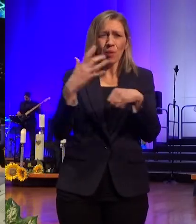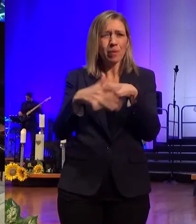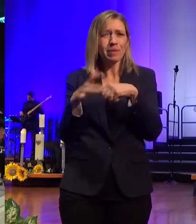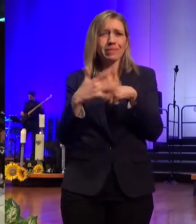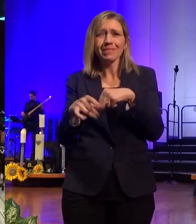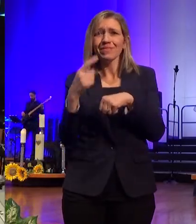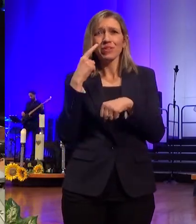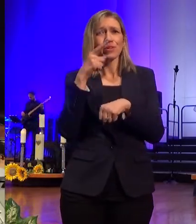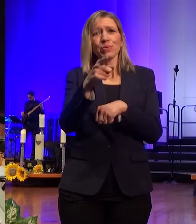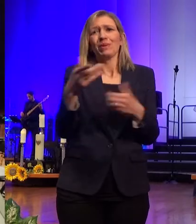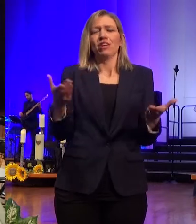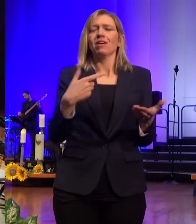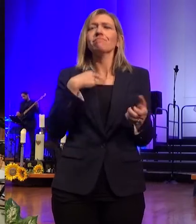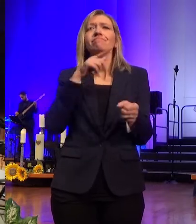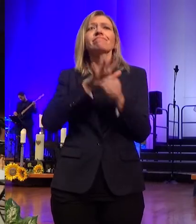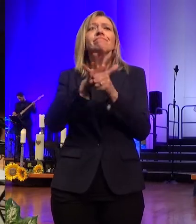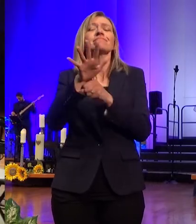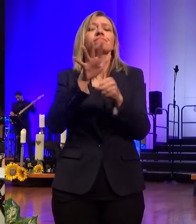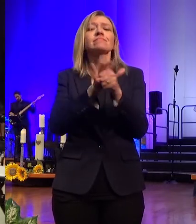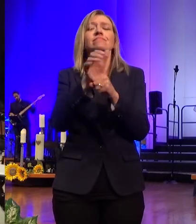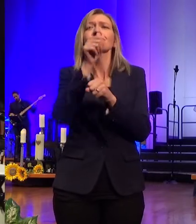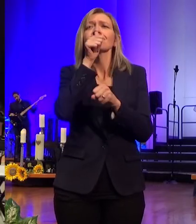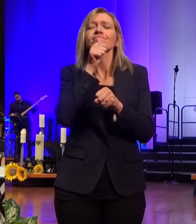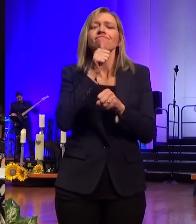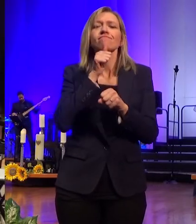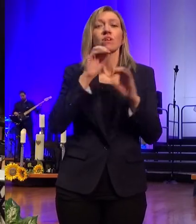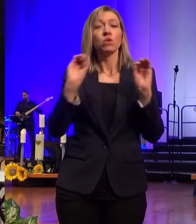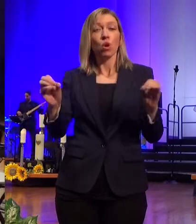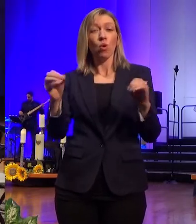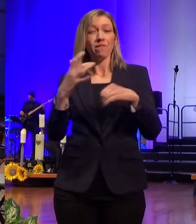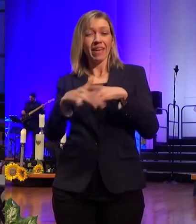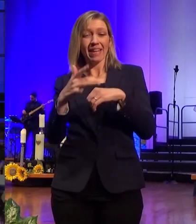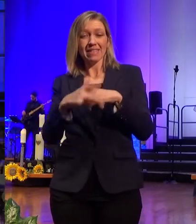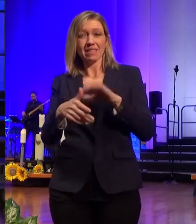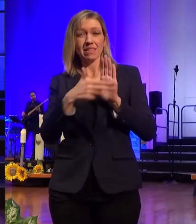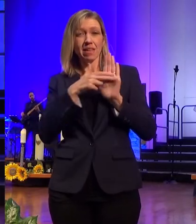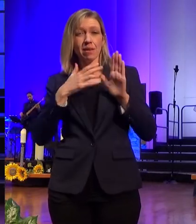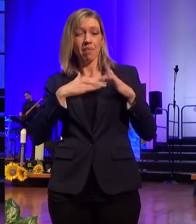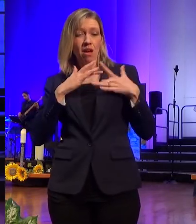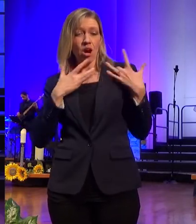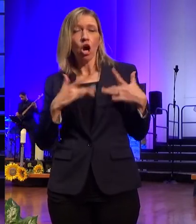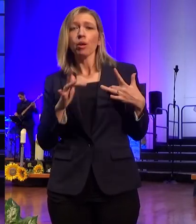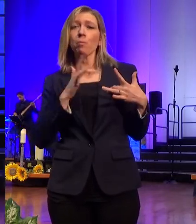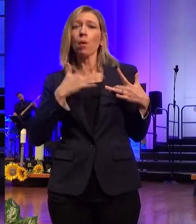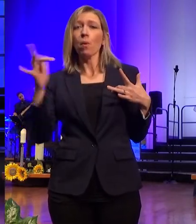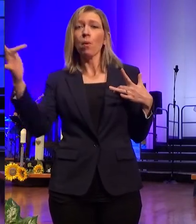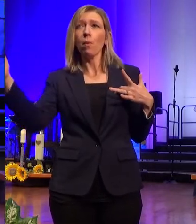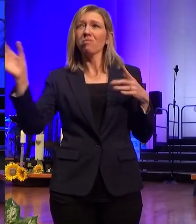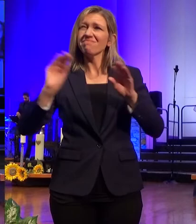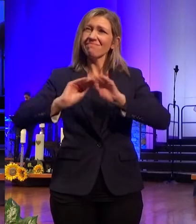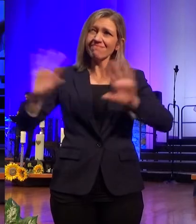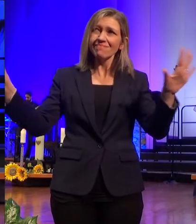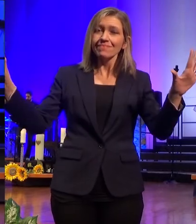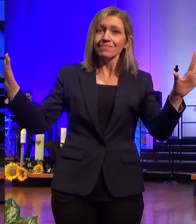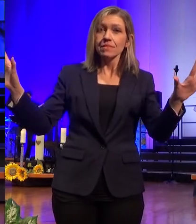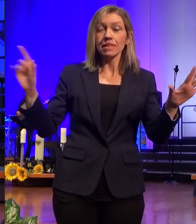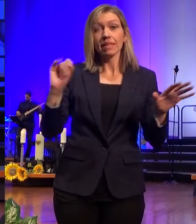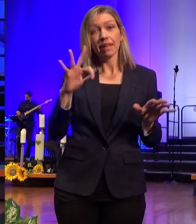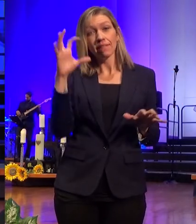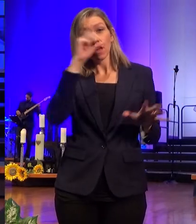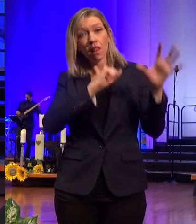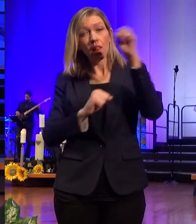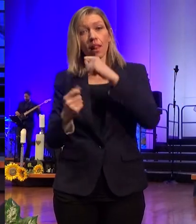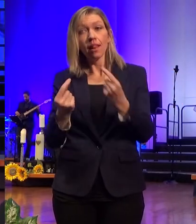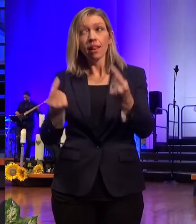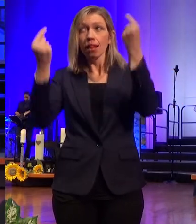you here. Yeah, I've had enough. The no vacancy sign on my heart is lit up. In case you didn't